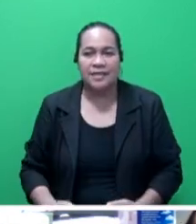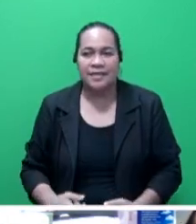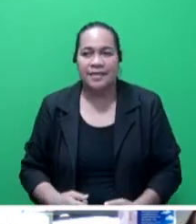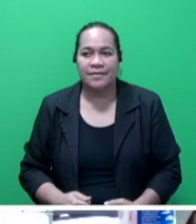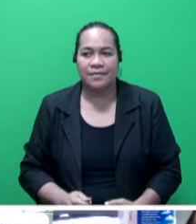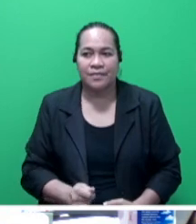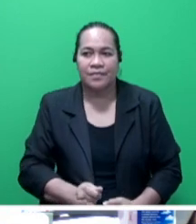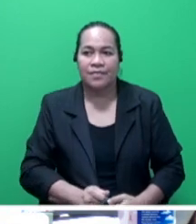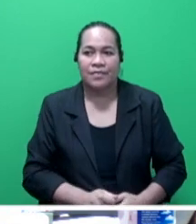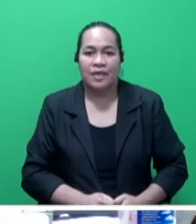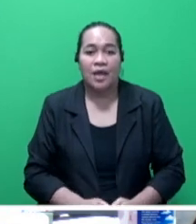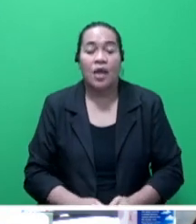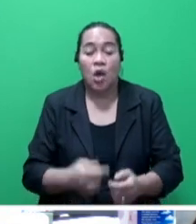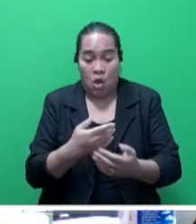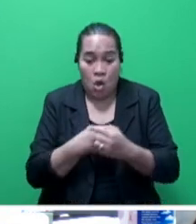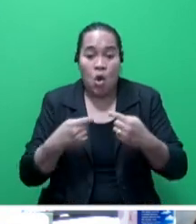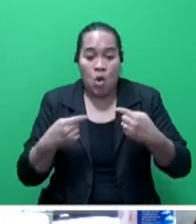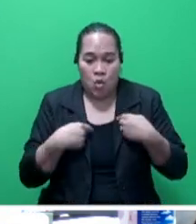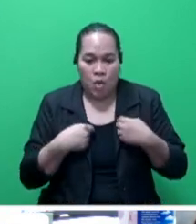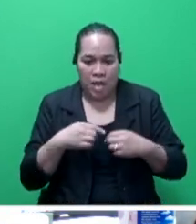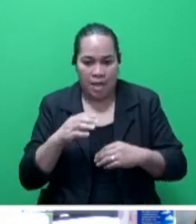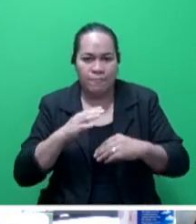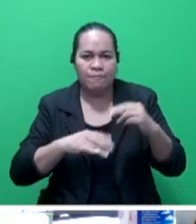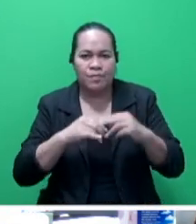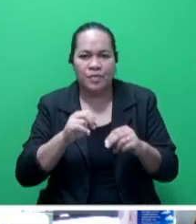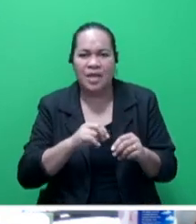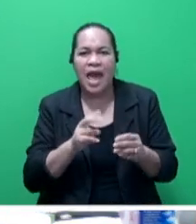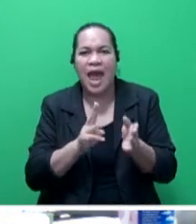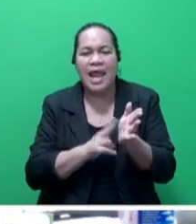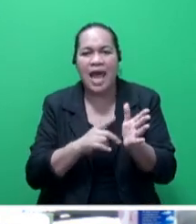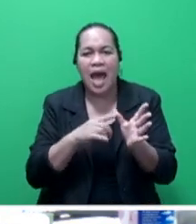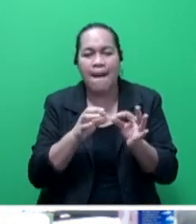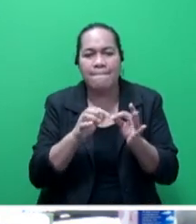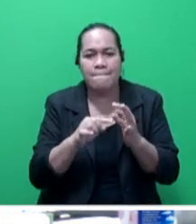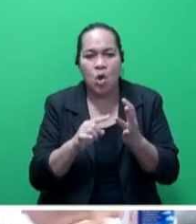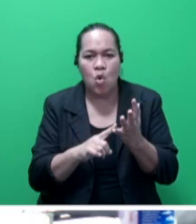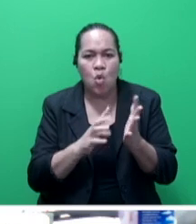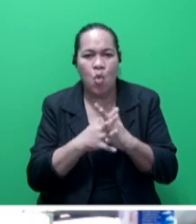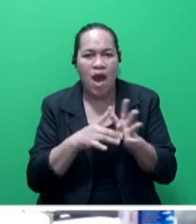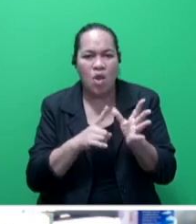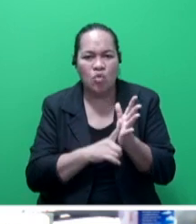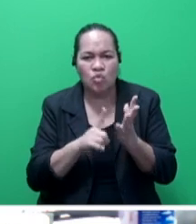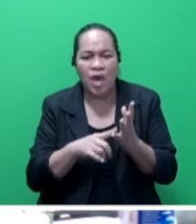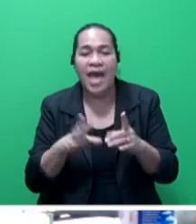We tahsiled the number 1 Reketi Road. Not because of elections,